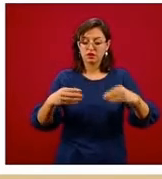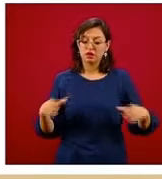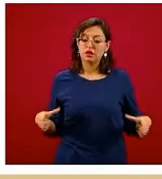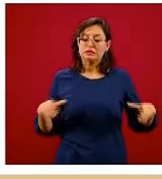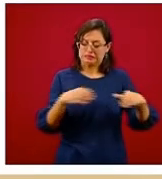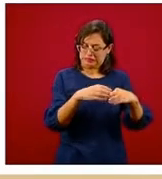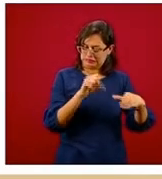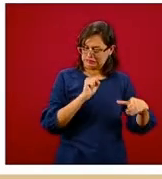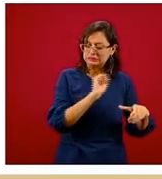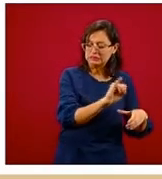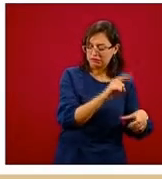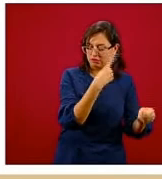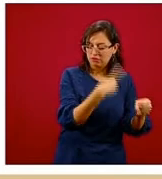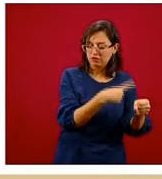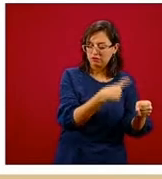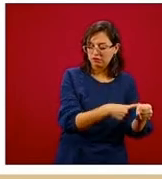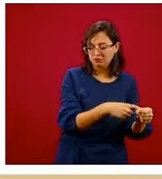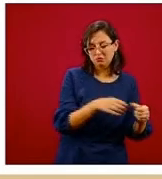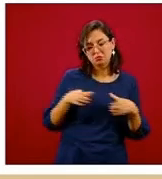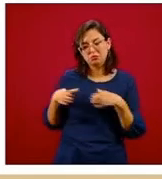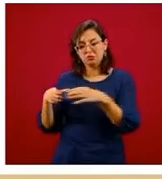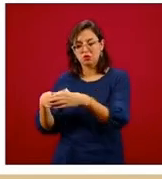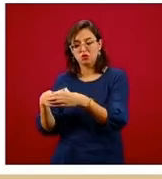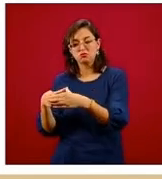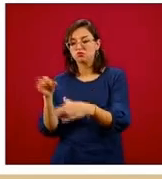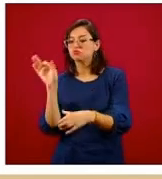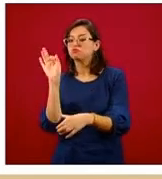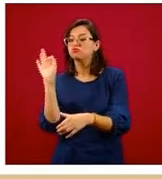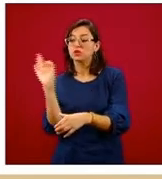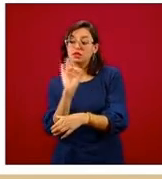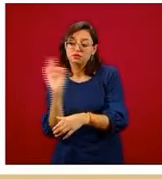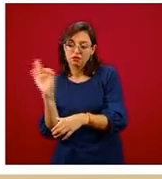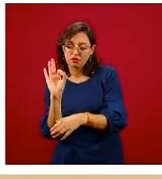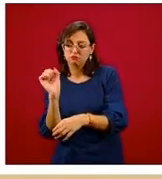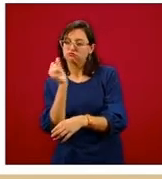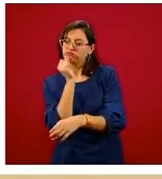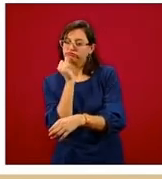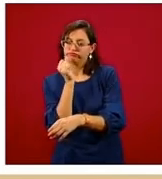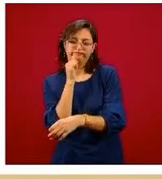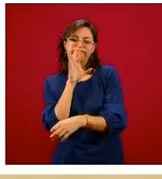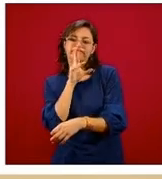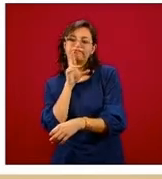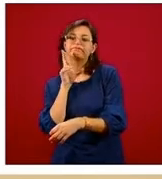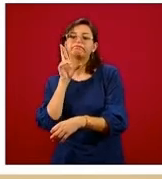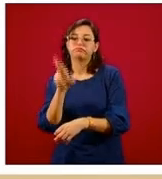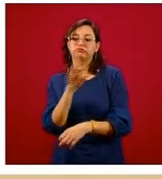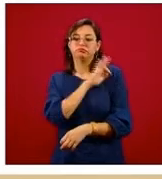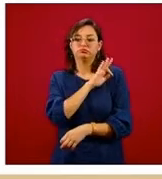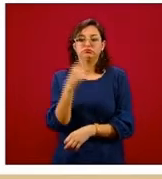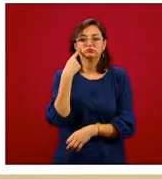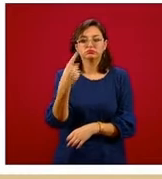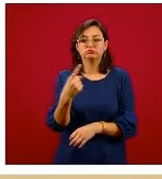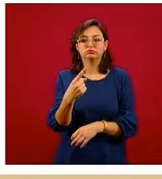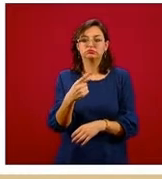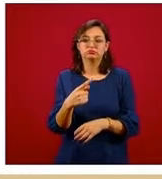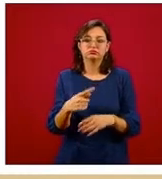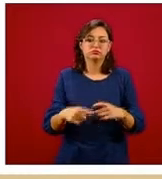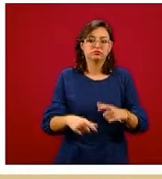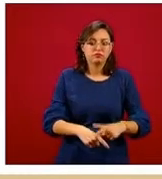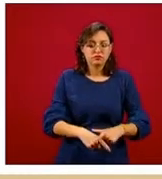curve, cases that have been confirmed, cases that are under suspicion, and we see the